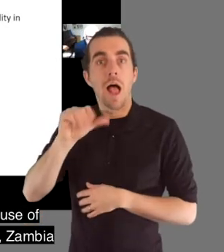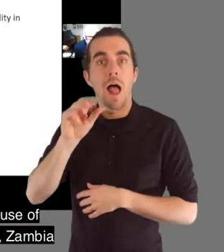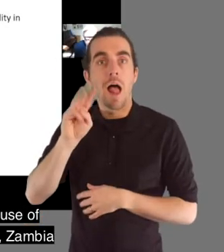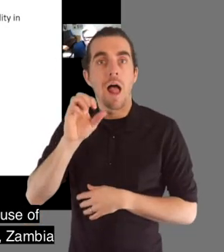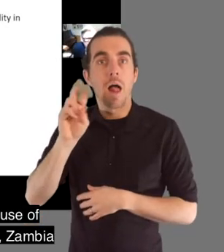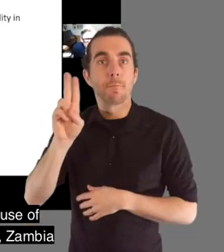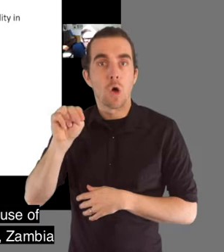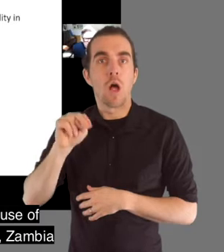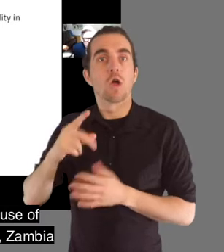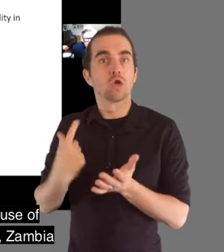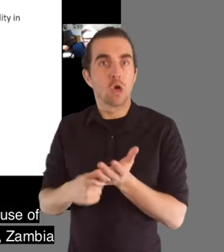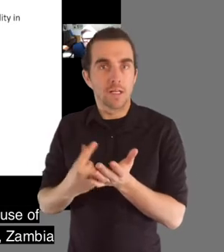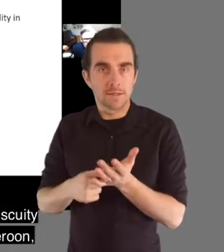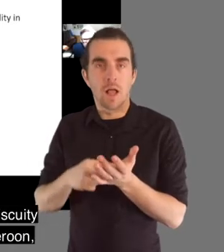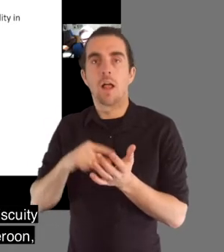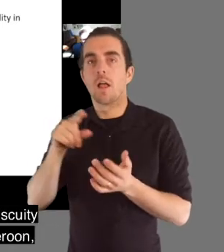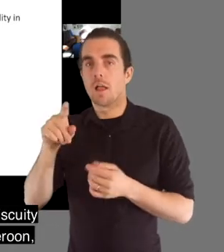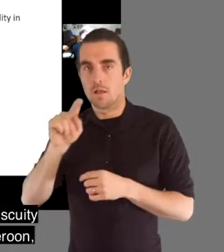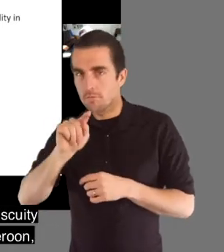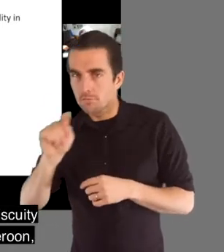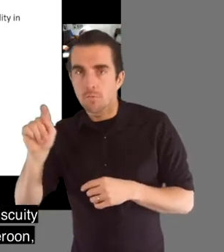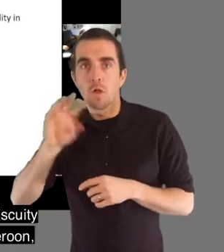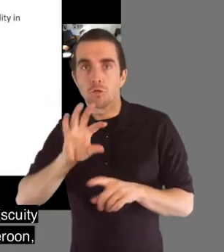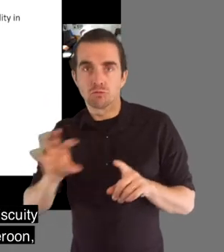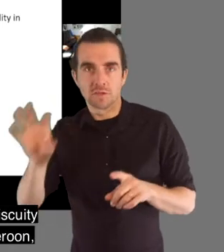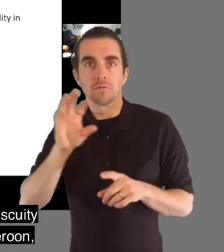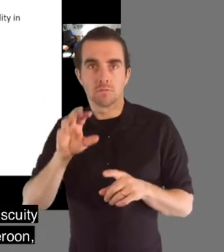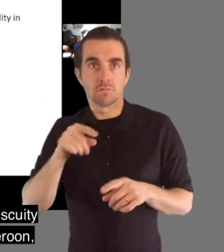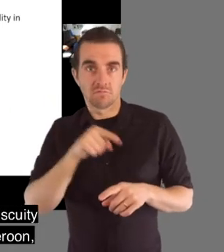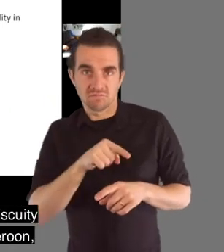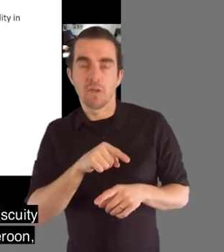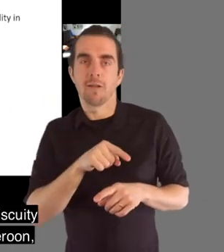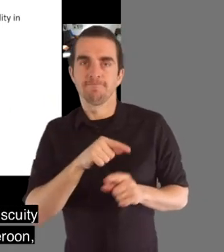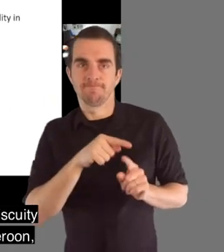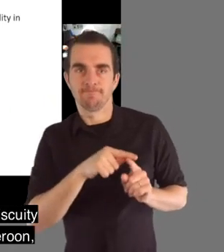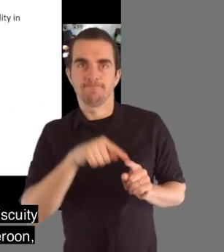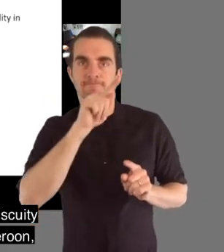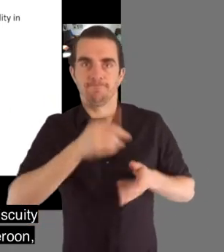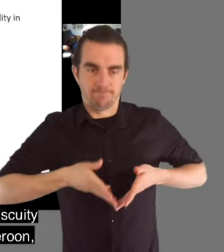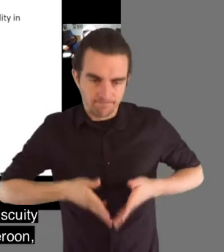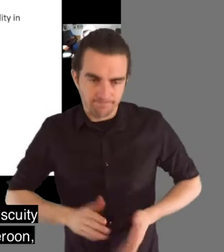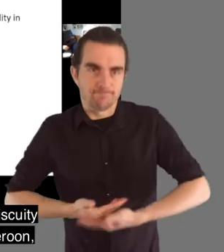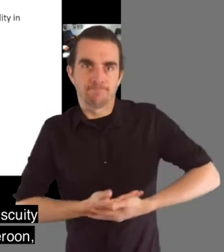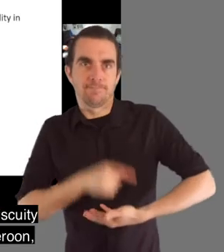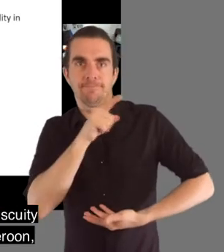say, Cameroon, Uganda, Zambia include that is due to the sin or promiscuity of the mother.